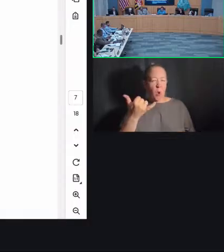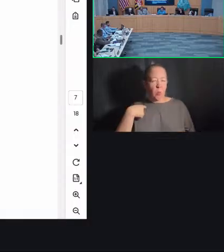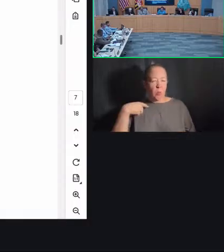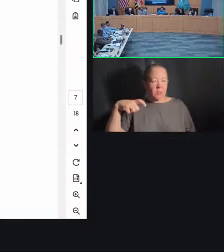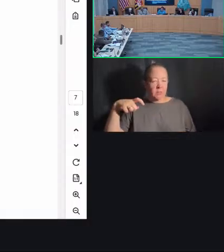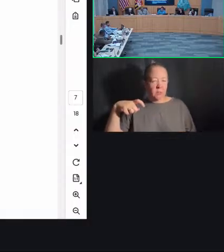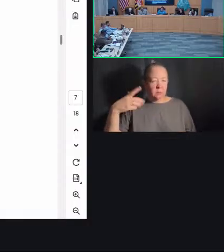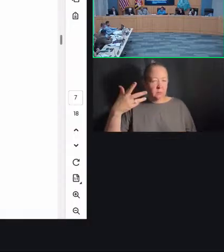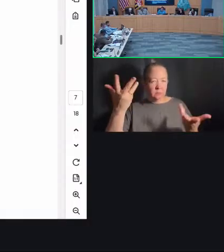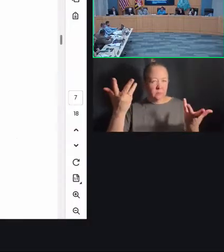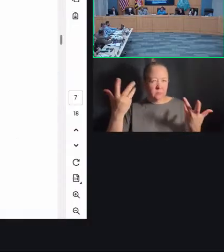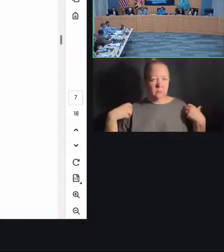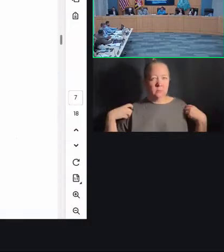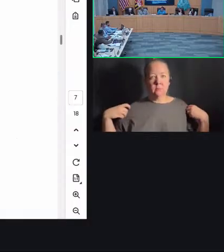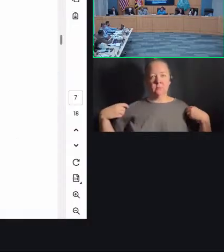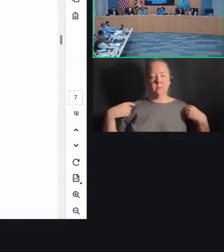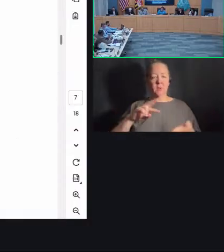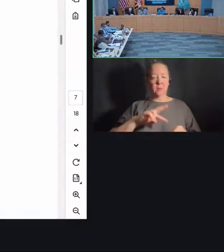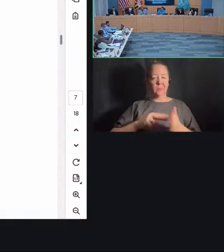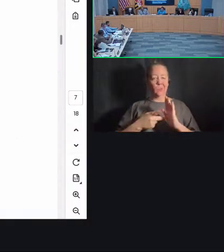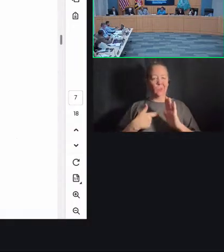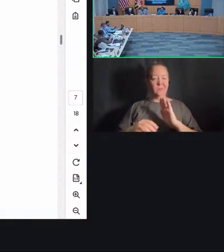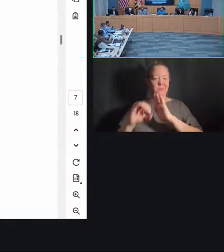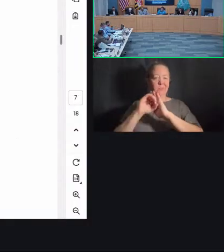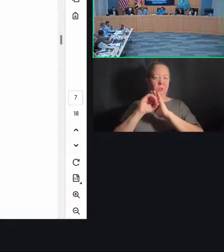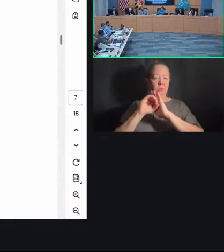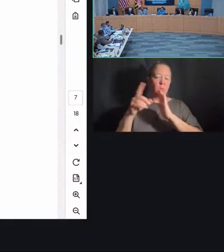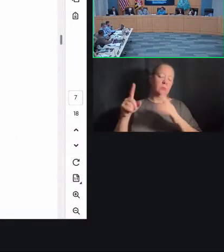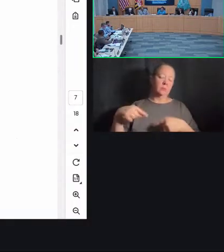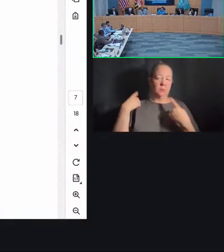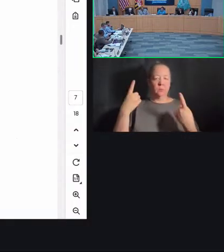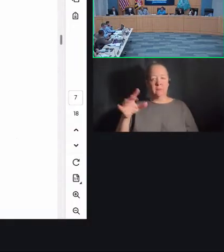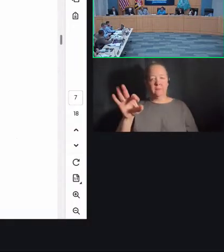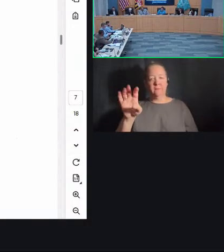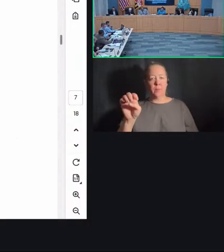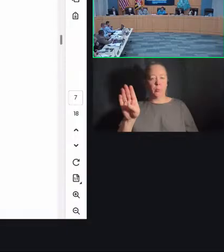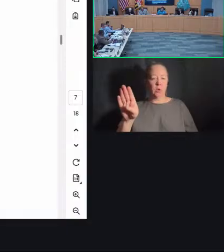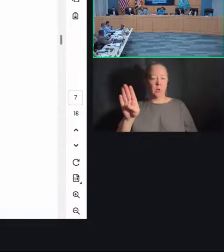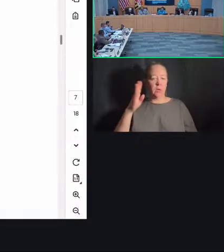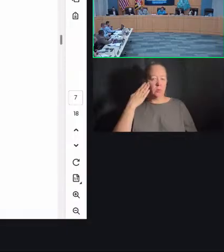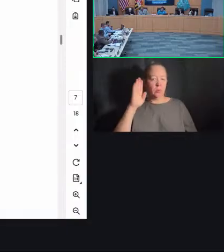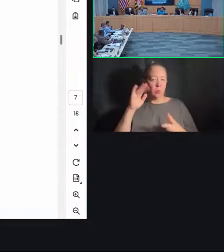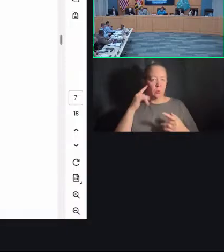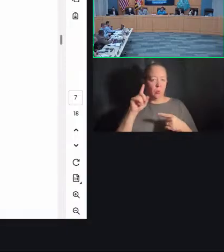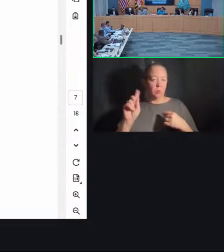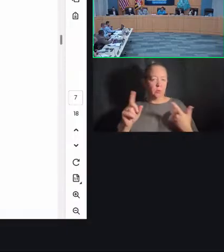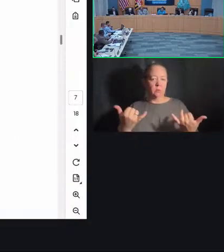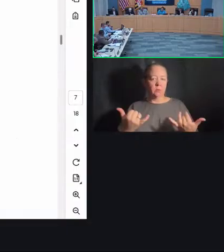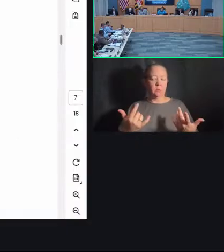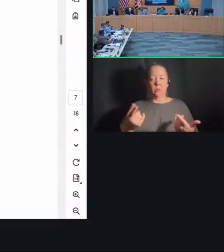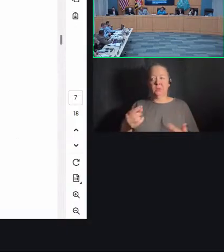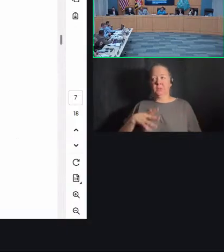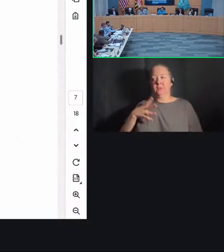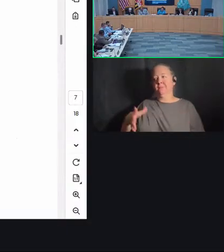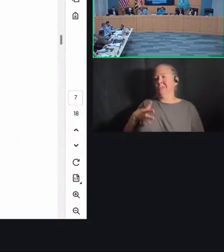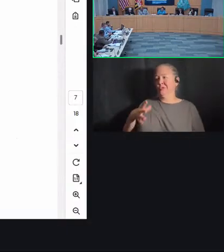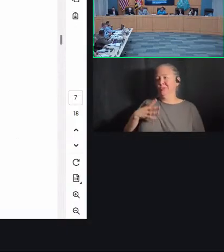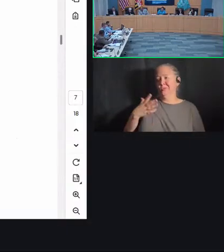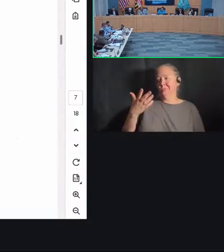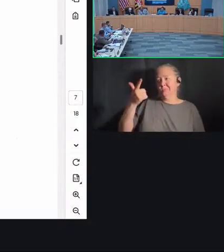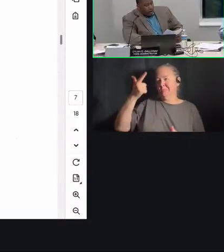I mean, we've spent zero, well, as of February. I don't know where we are now. Well, I mean, it's completely up to you. Official expenses are